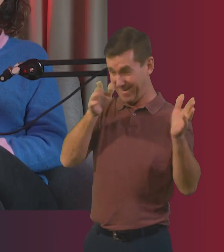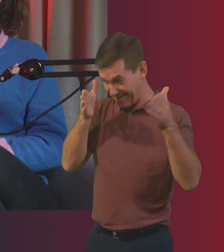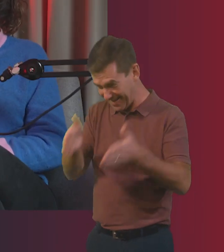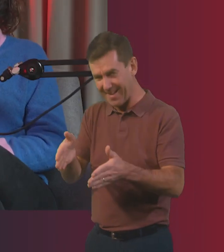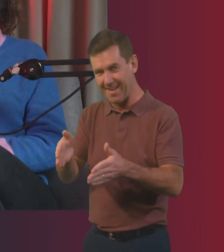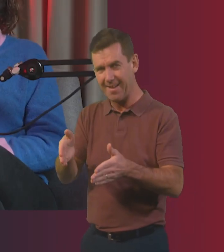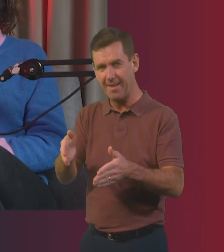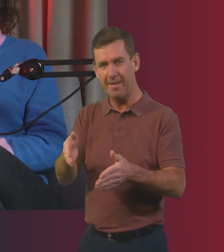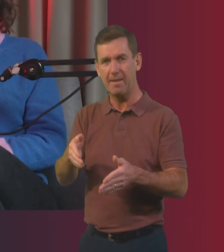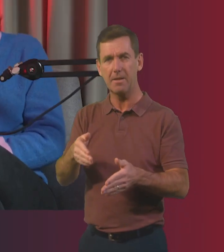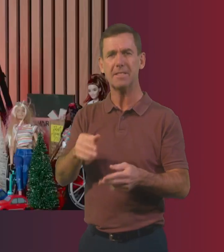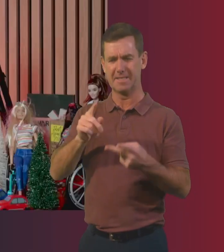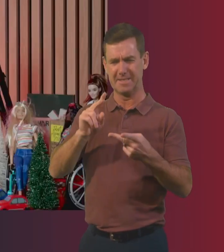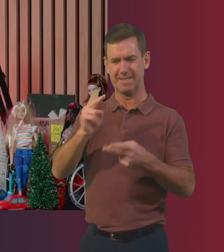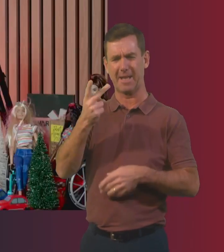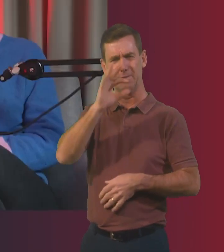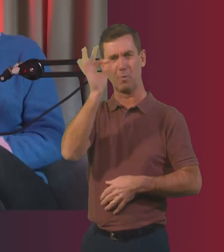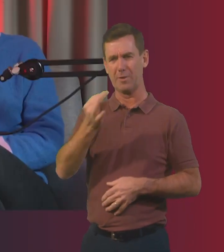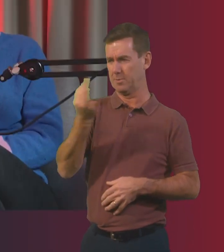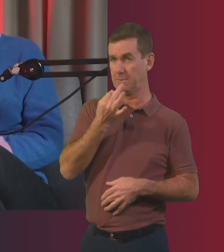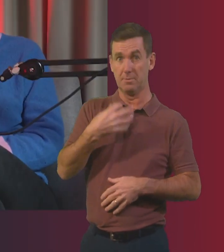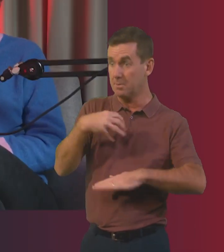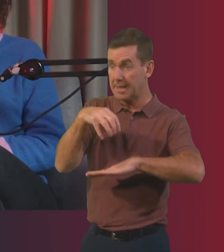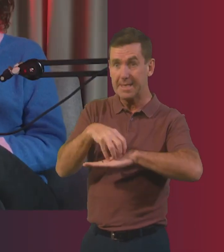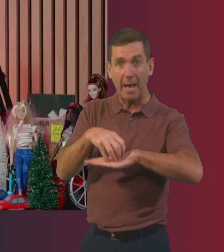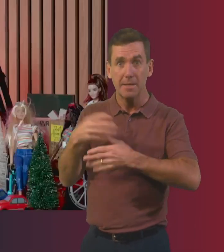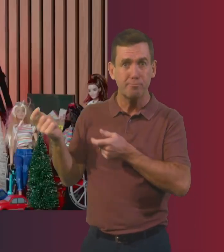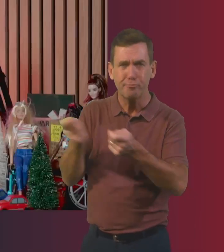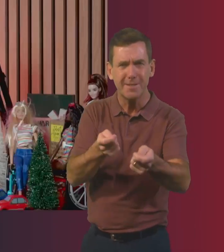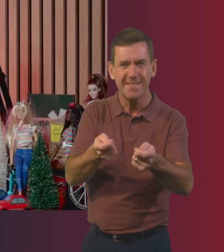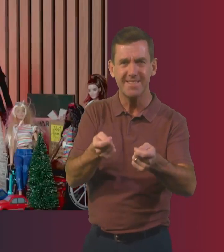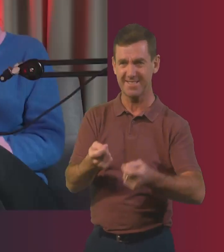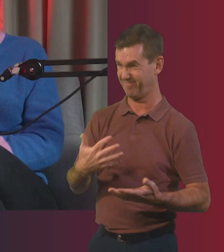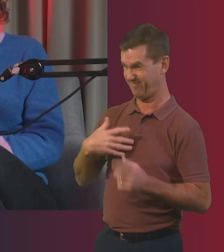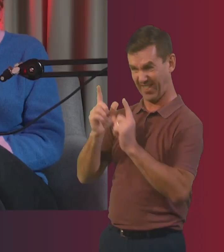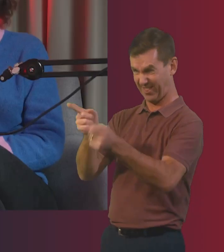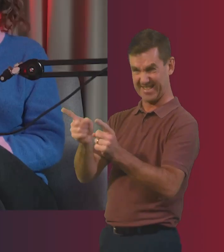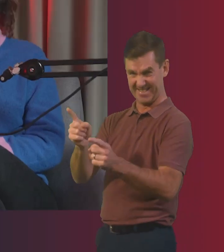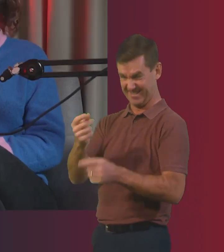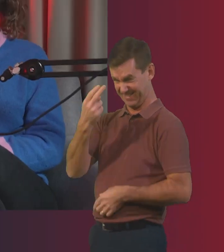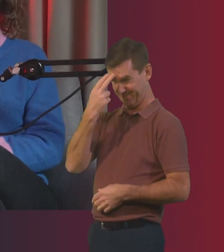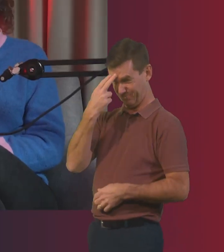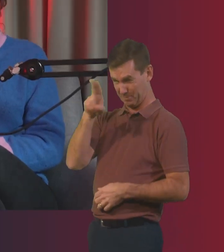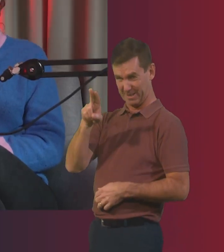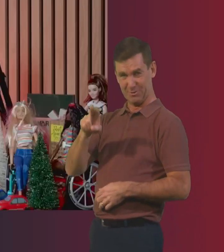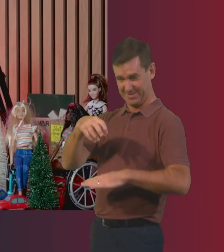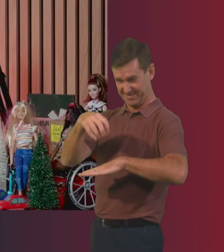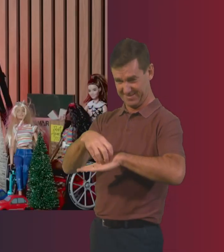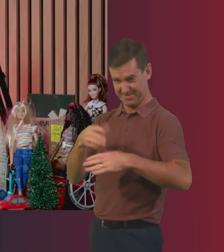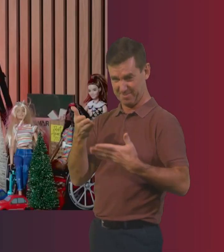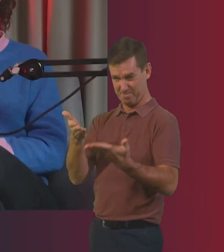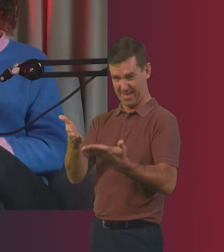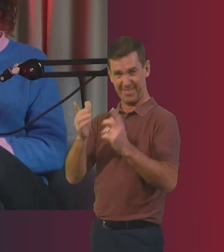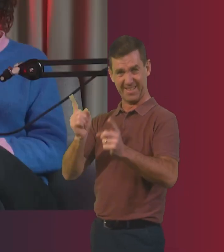and then they go, "Did you bring food?" Cool. That's all you're good for now. It really is. Yeah. Useless.